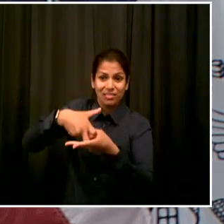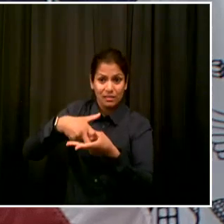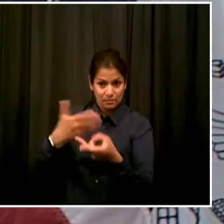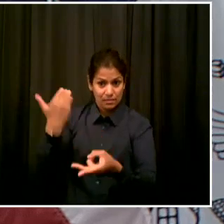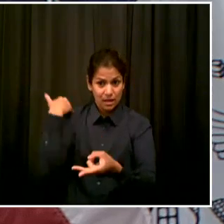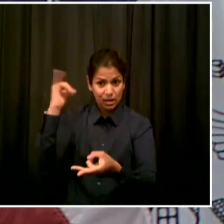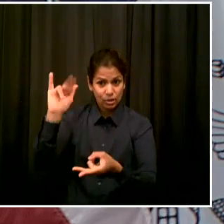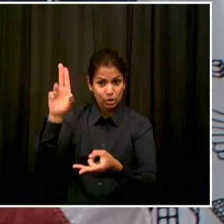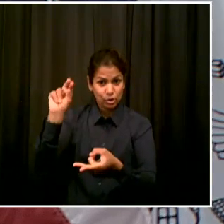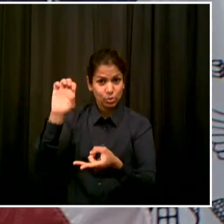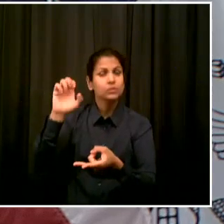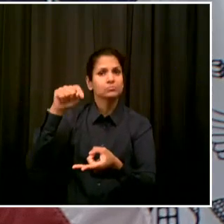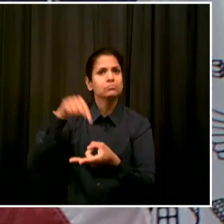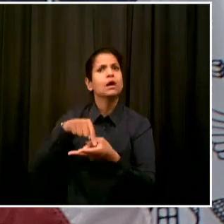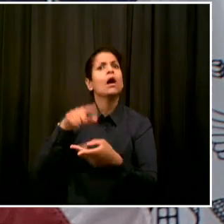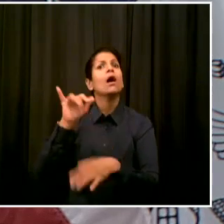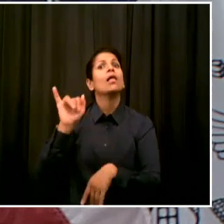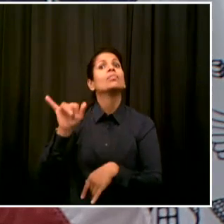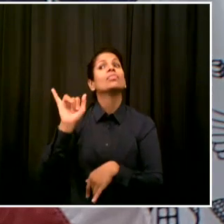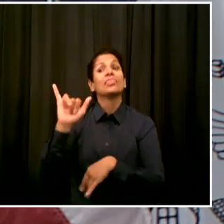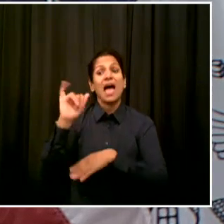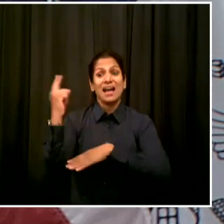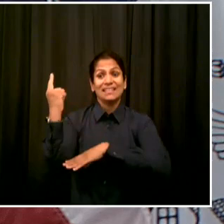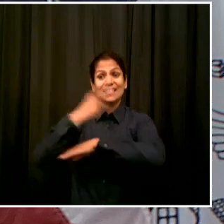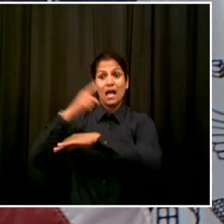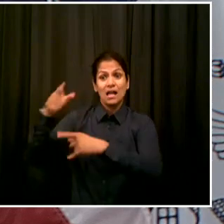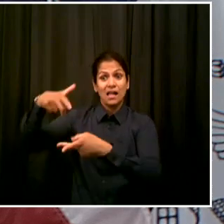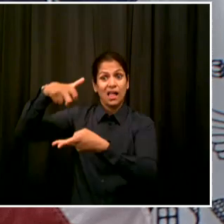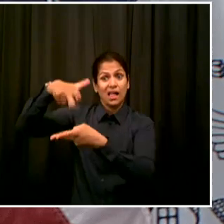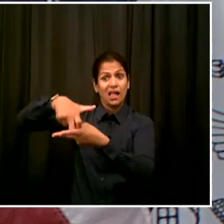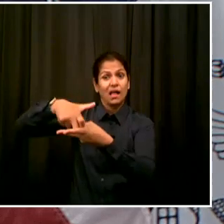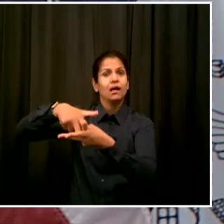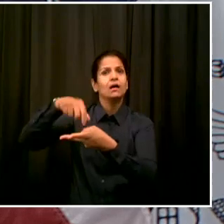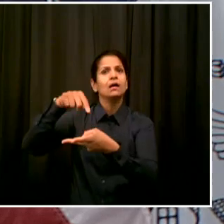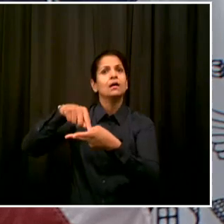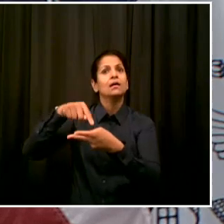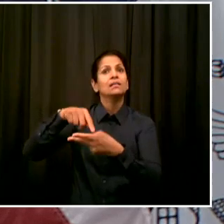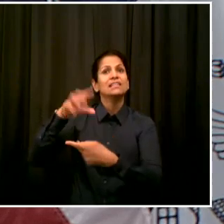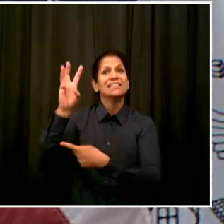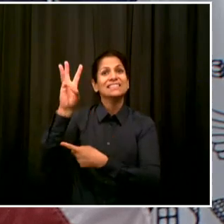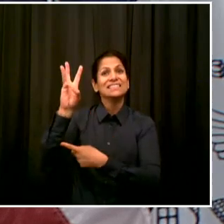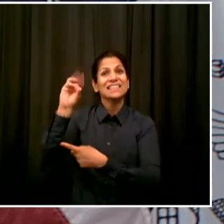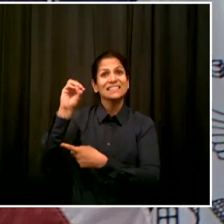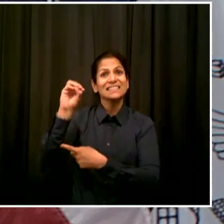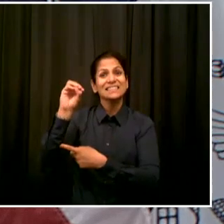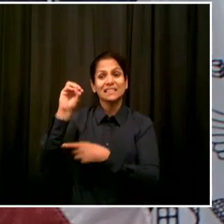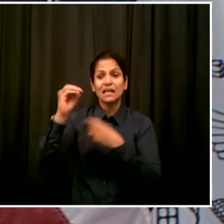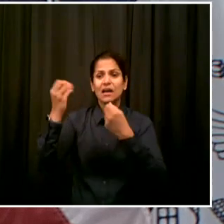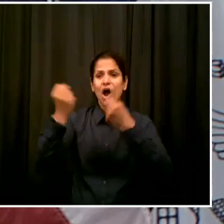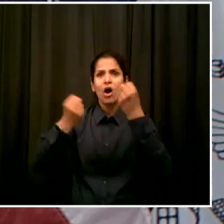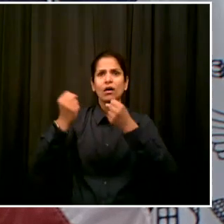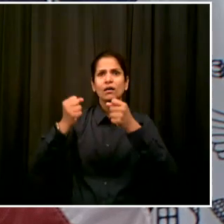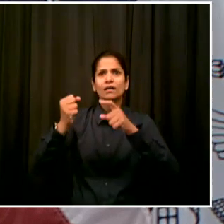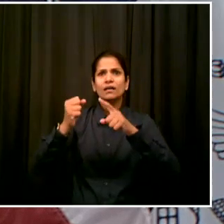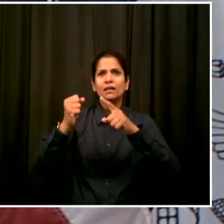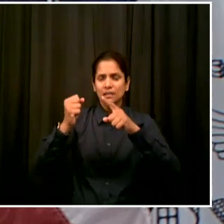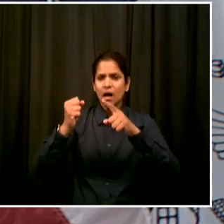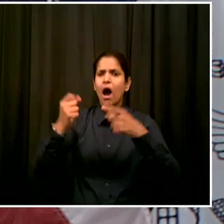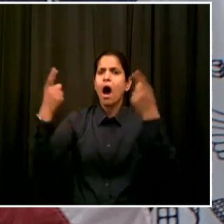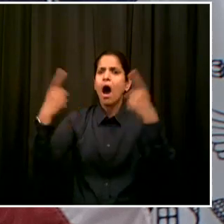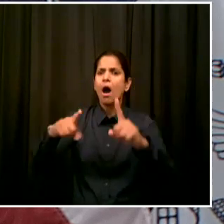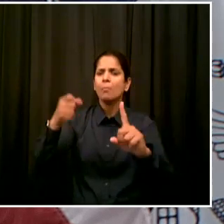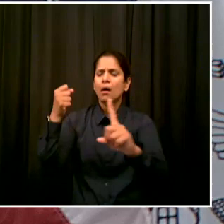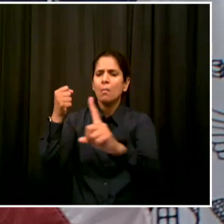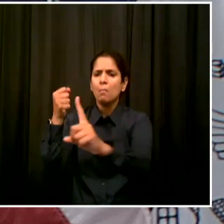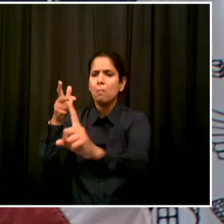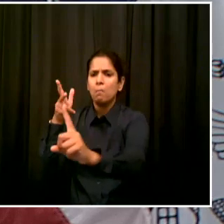station houses with barricades, while you've created open streets for restaurants that are barely protected because you decided to